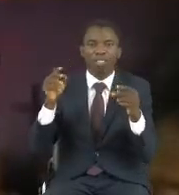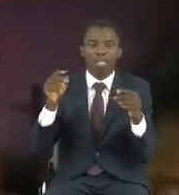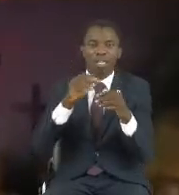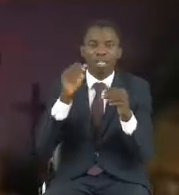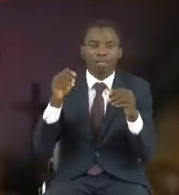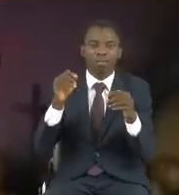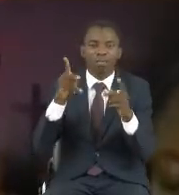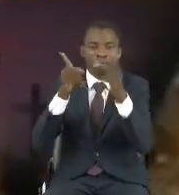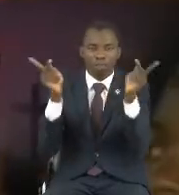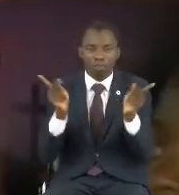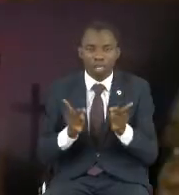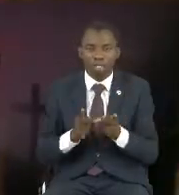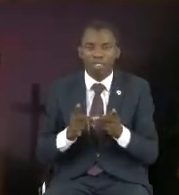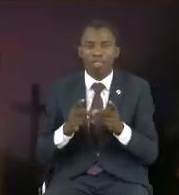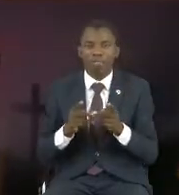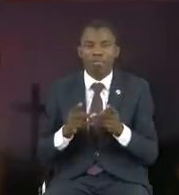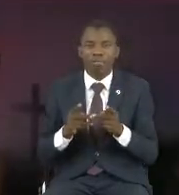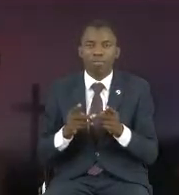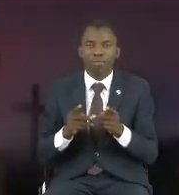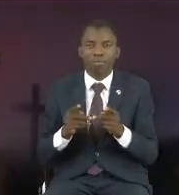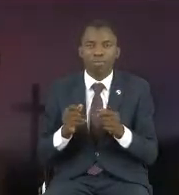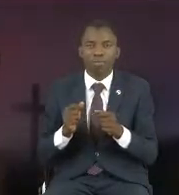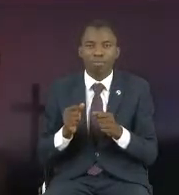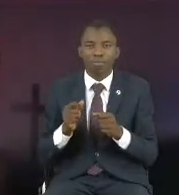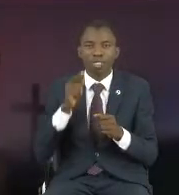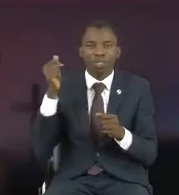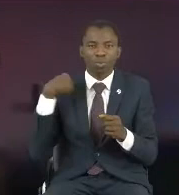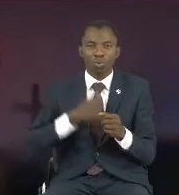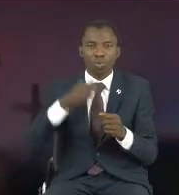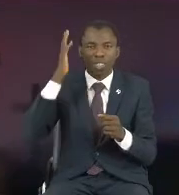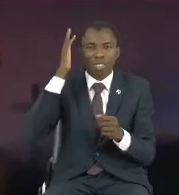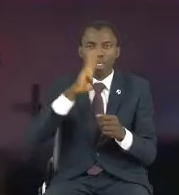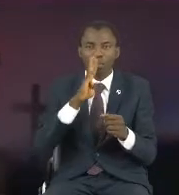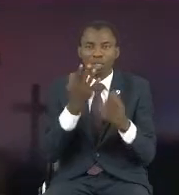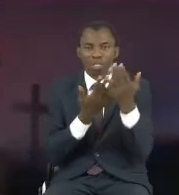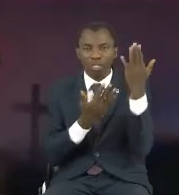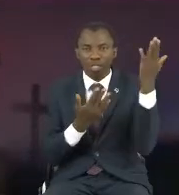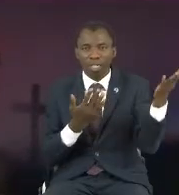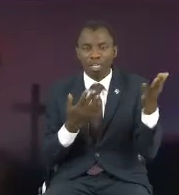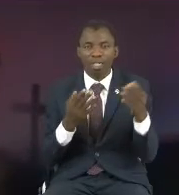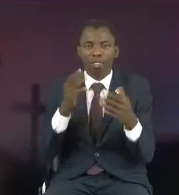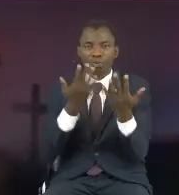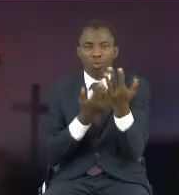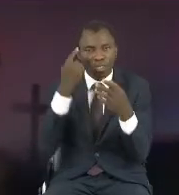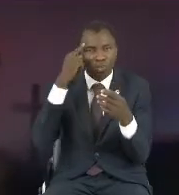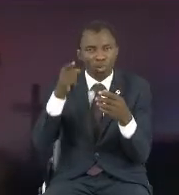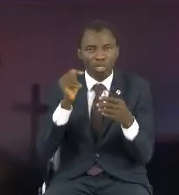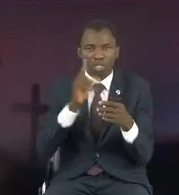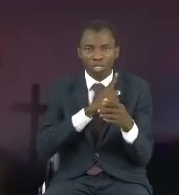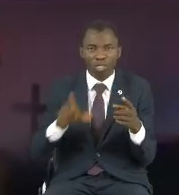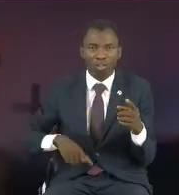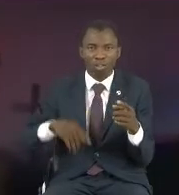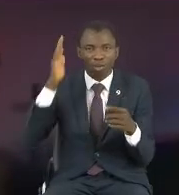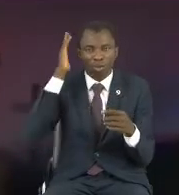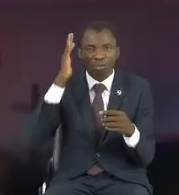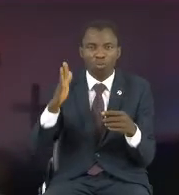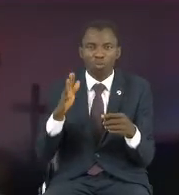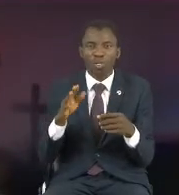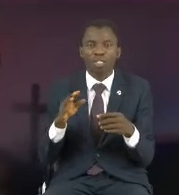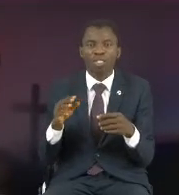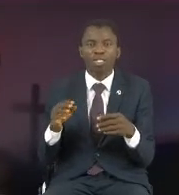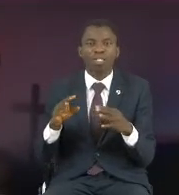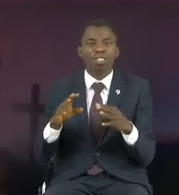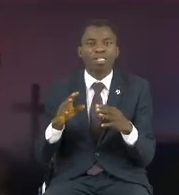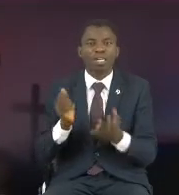about the University Auditorium. We shall be there waiting for you. And the Lord will enable you to keep